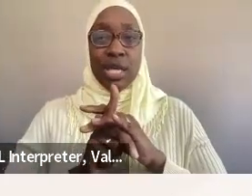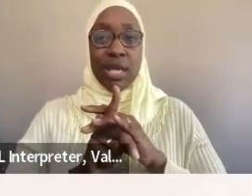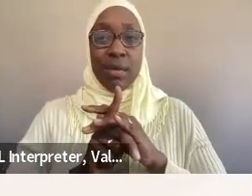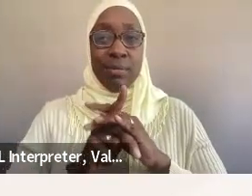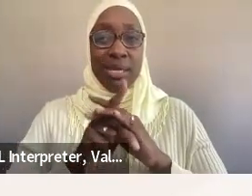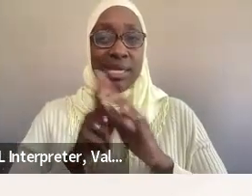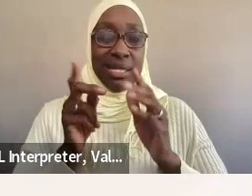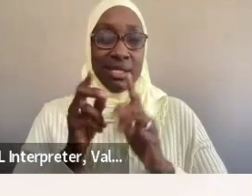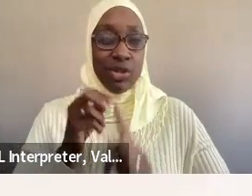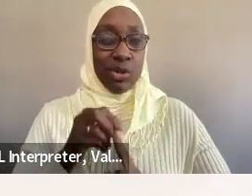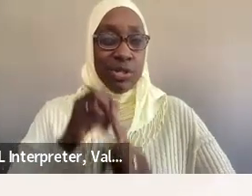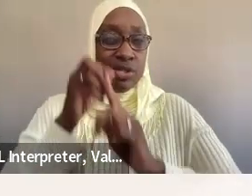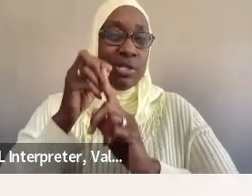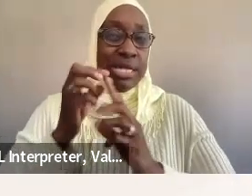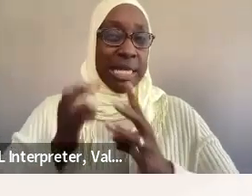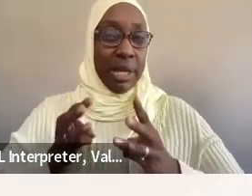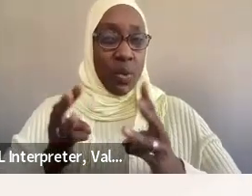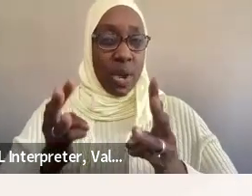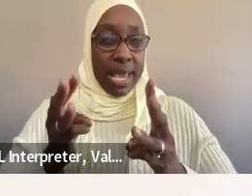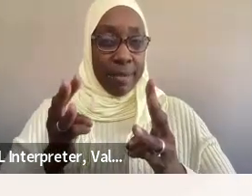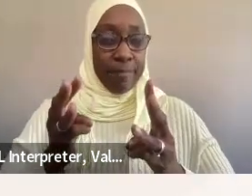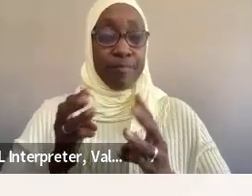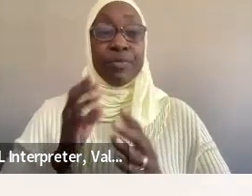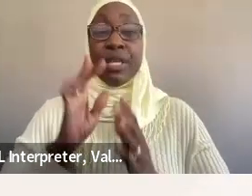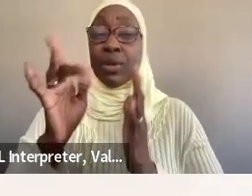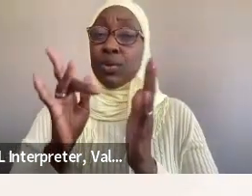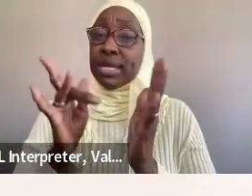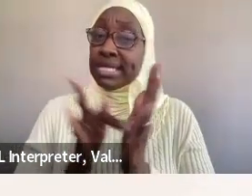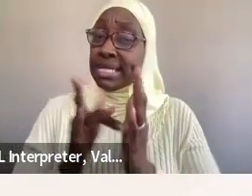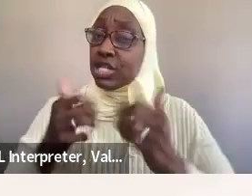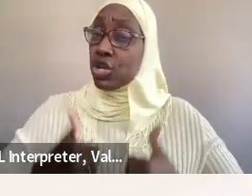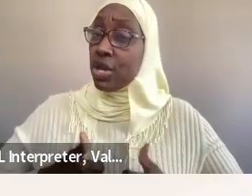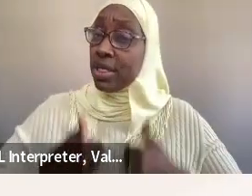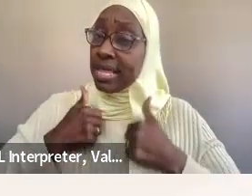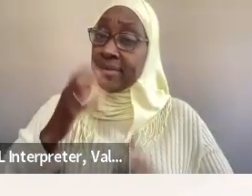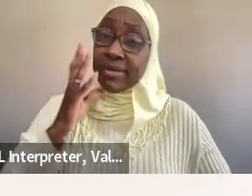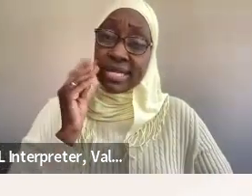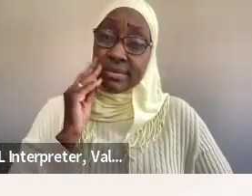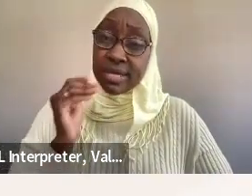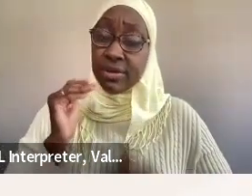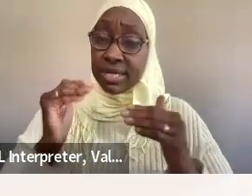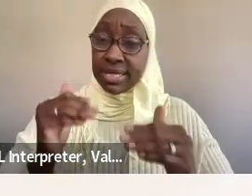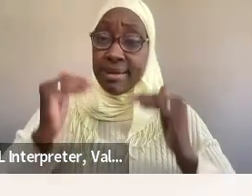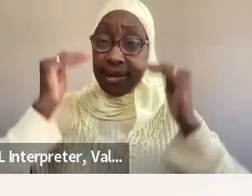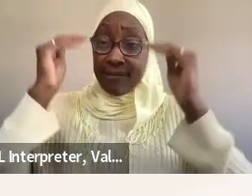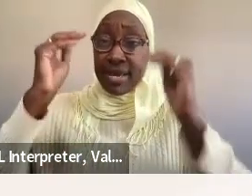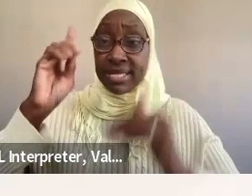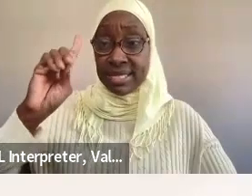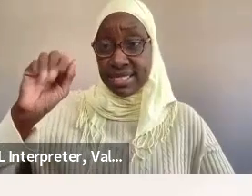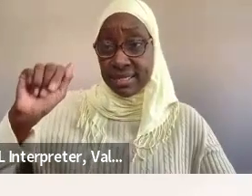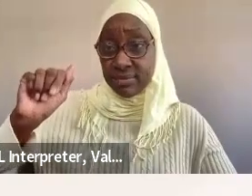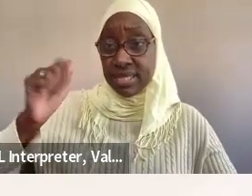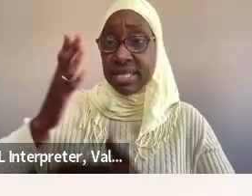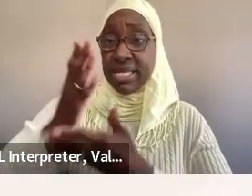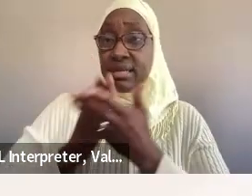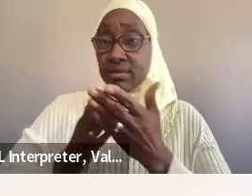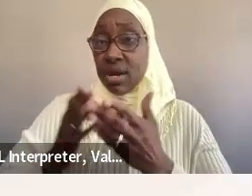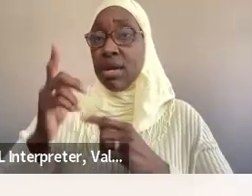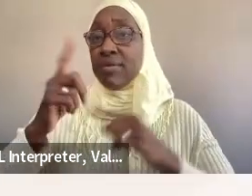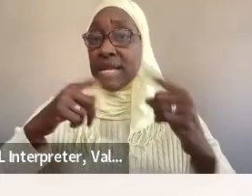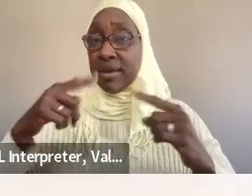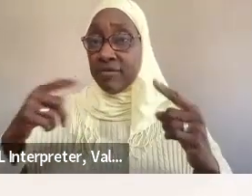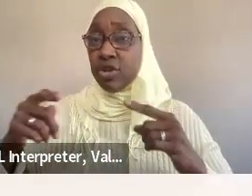well. And really centering lived experience and advancing disability as part of diversity,